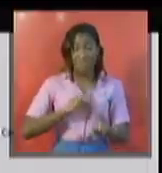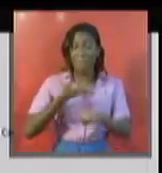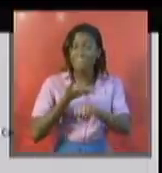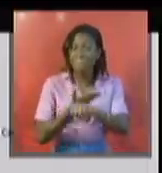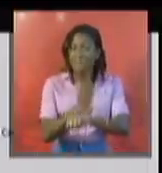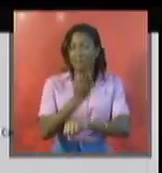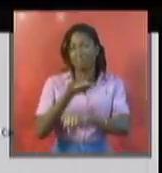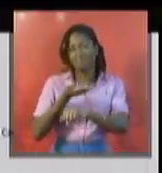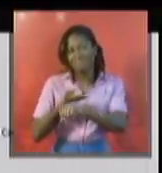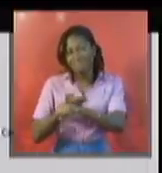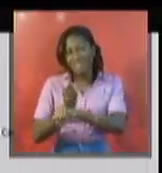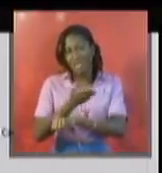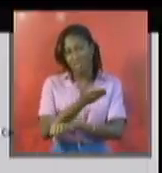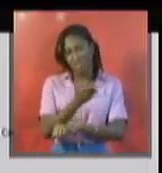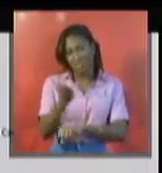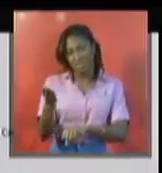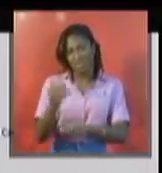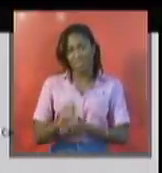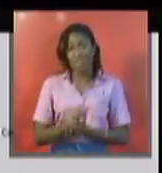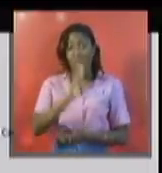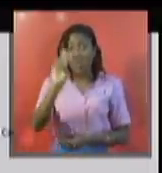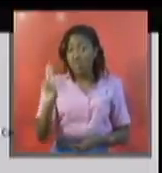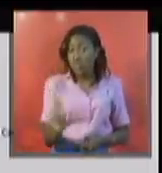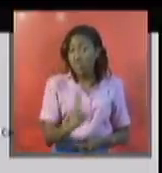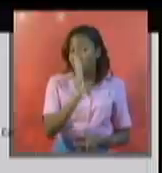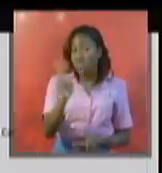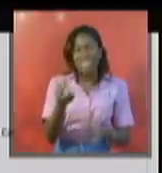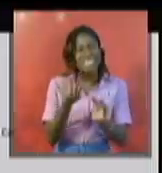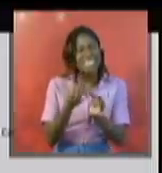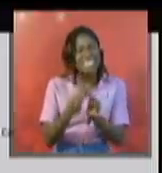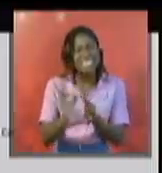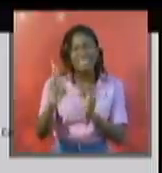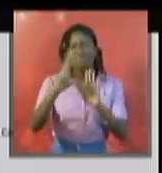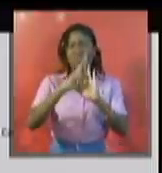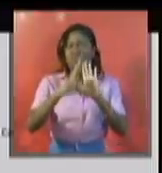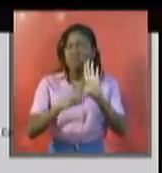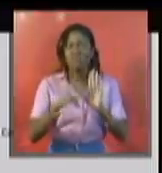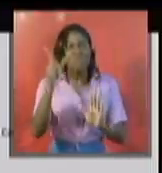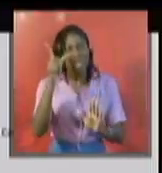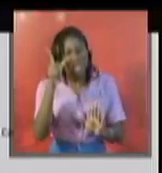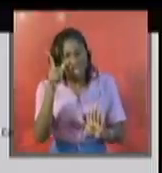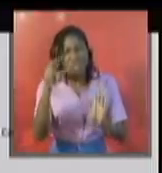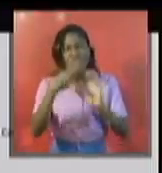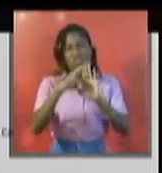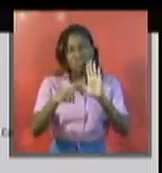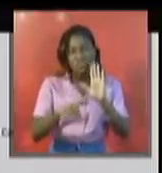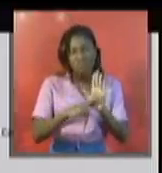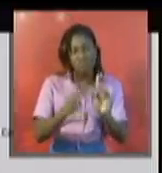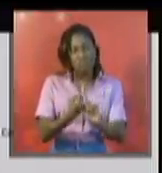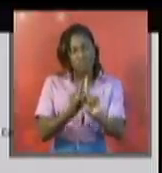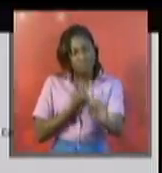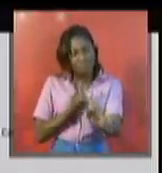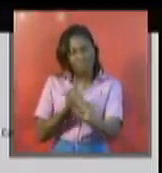population to use the simple measures of social distancing, I will now refer to an article,